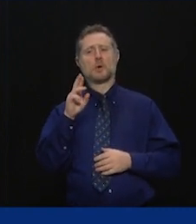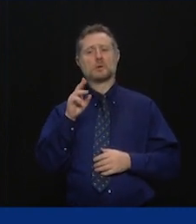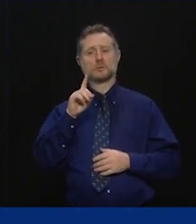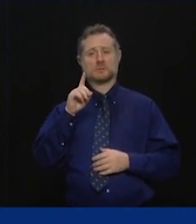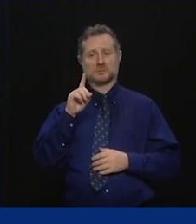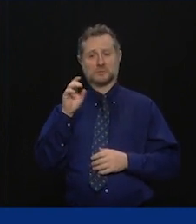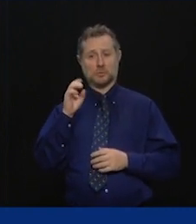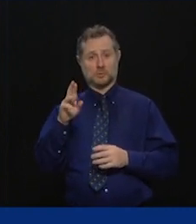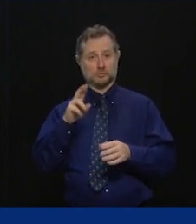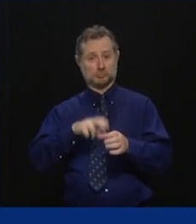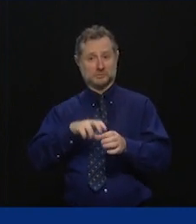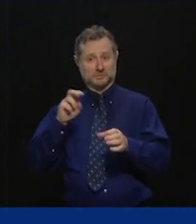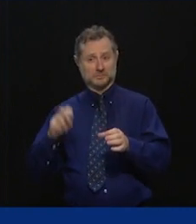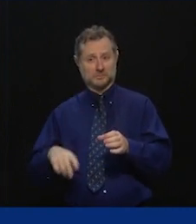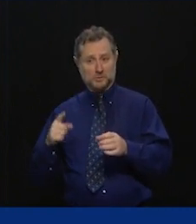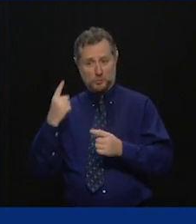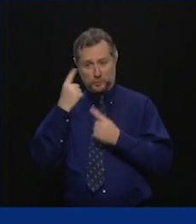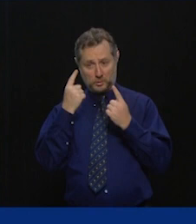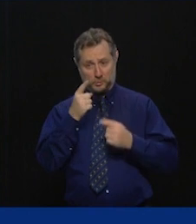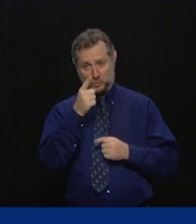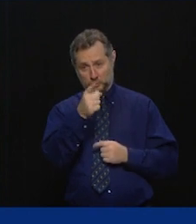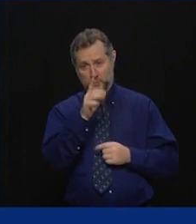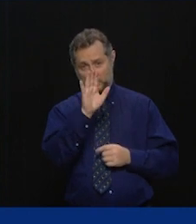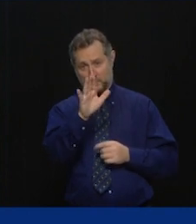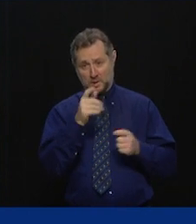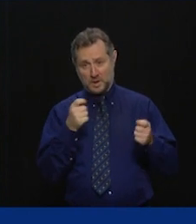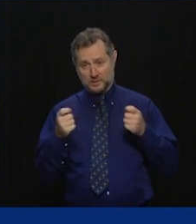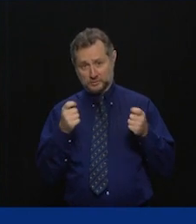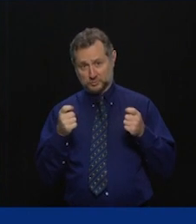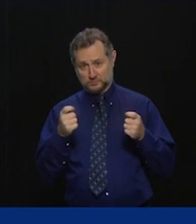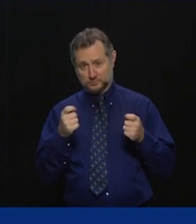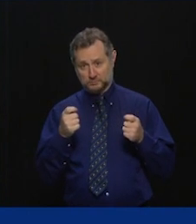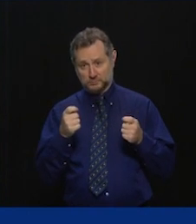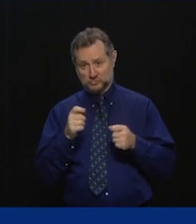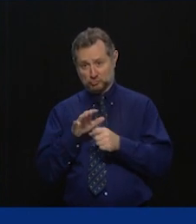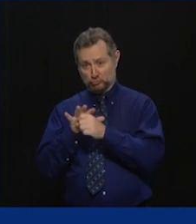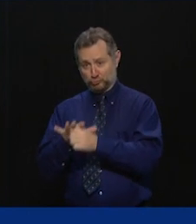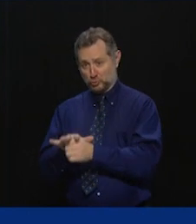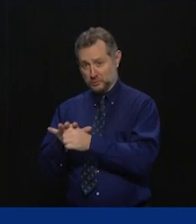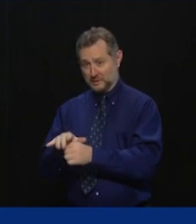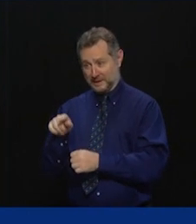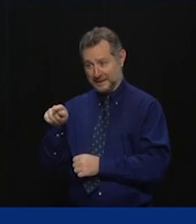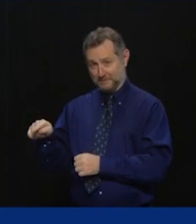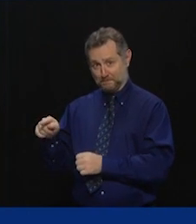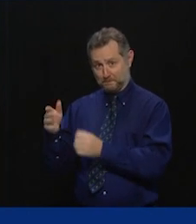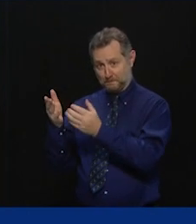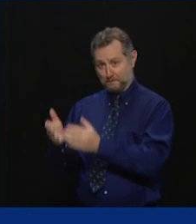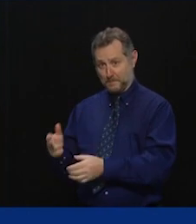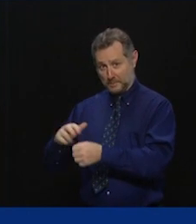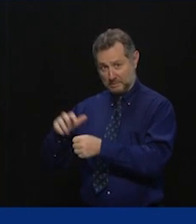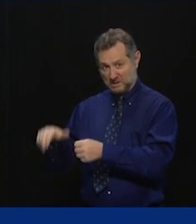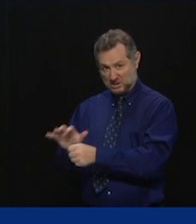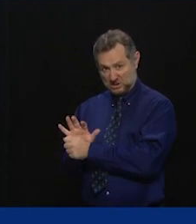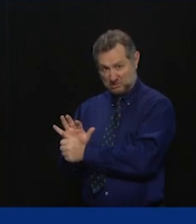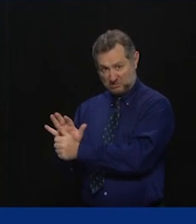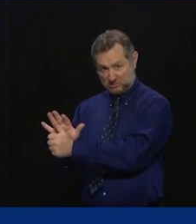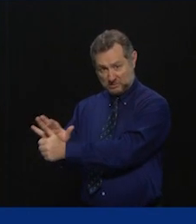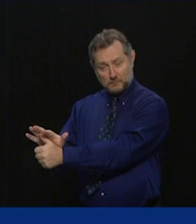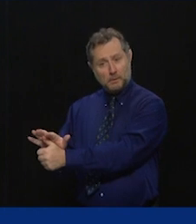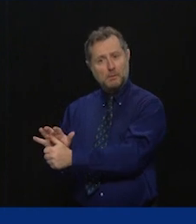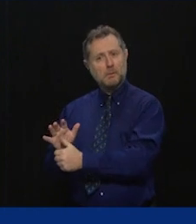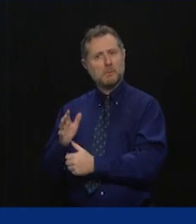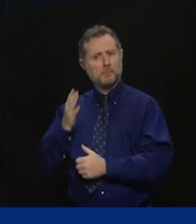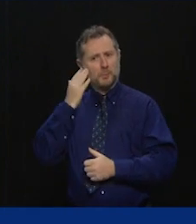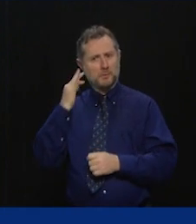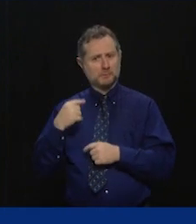resignation. Wondering, did you or your administration put any pressure on him to resign, especially given the past year that we've had,